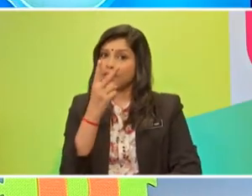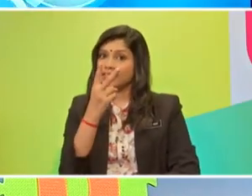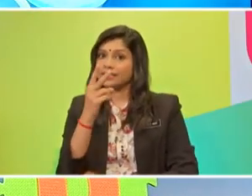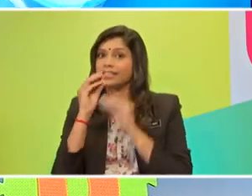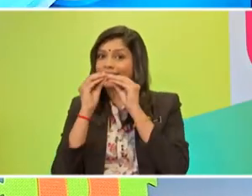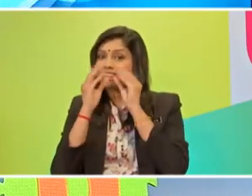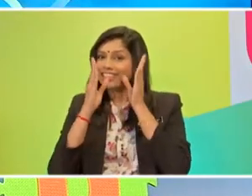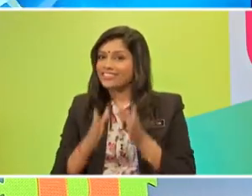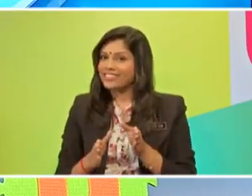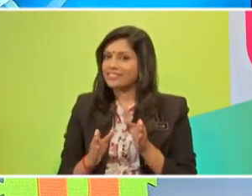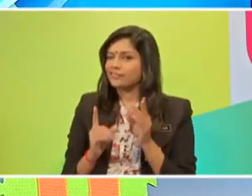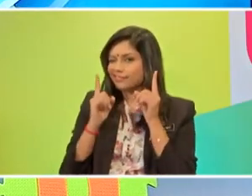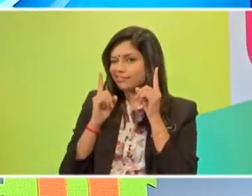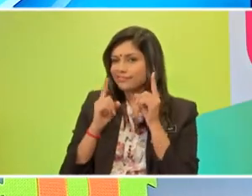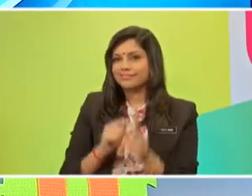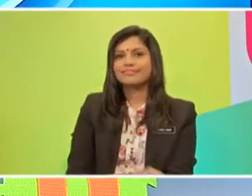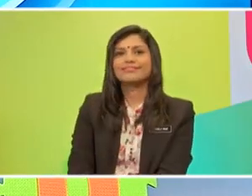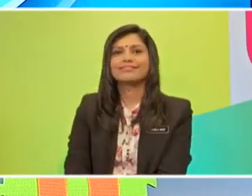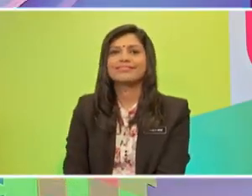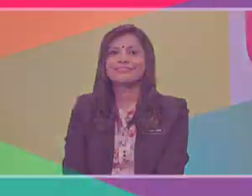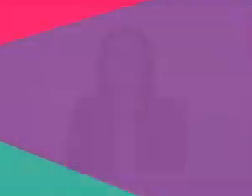have a look at our teacher's profile.